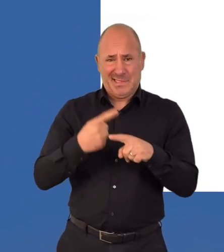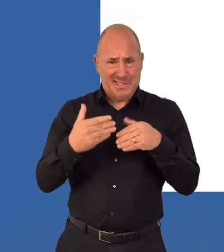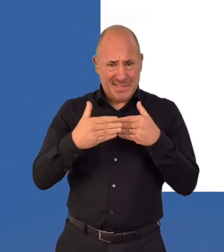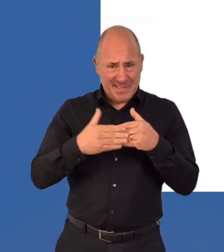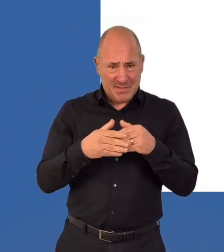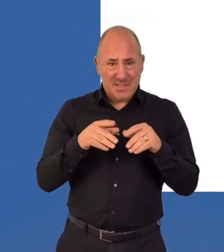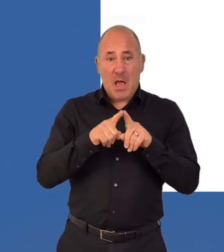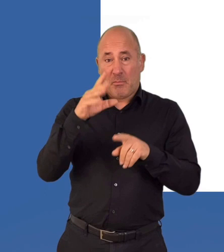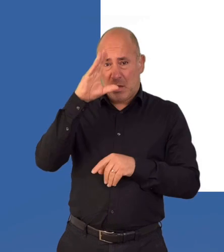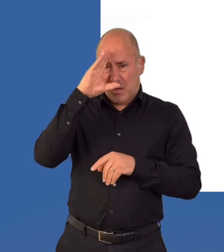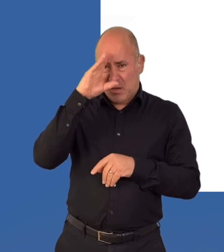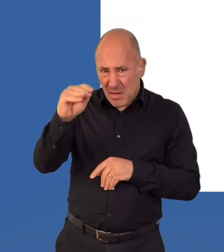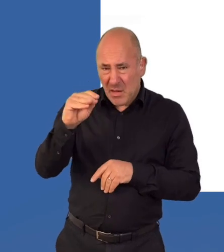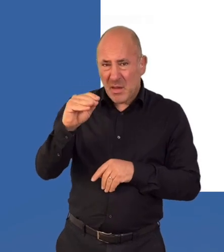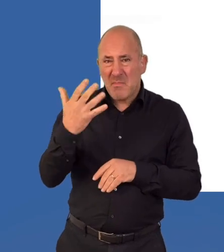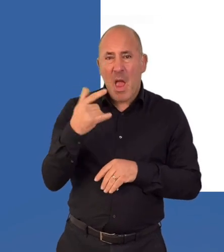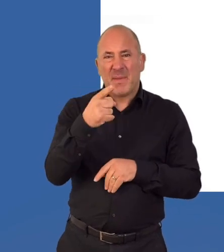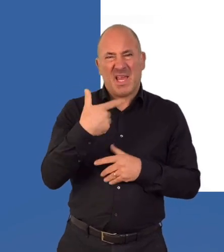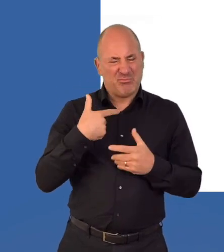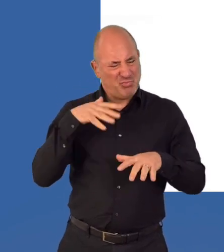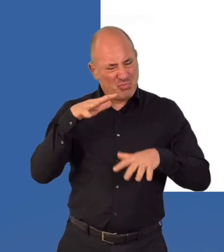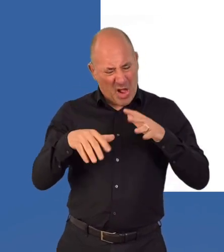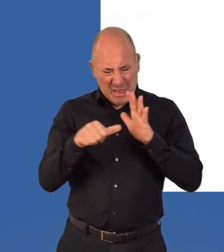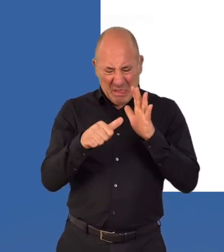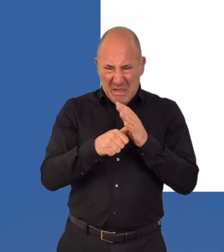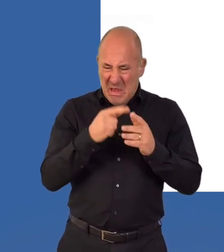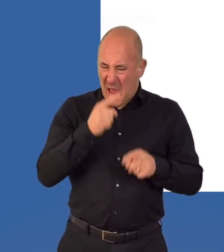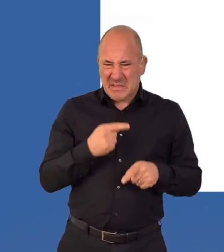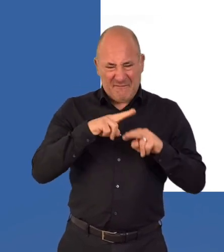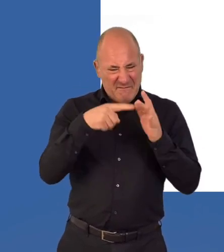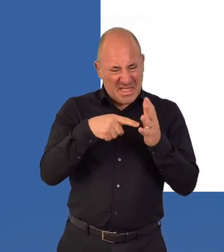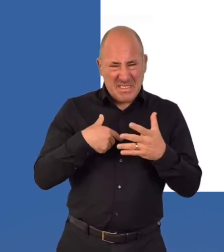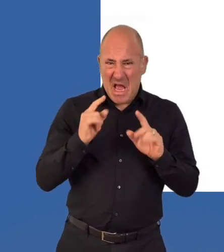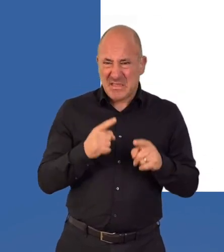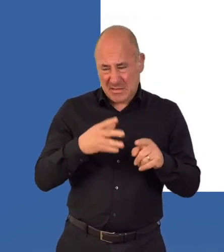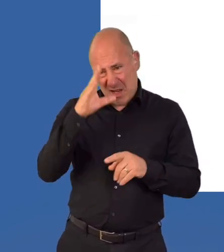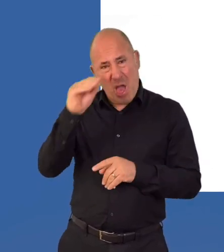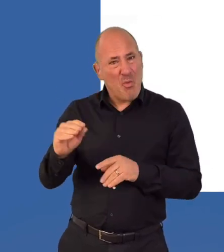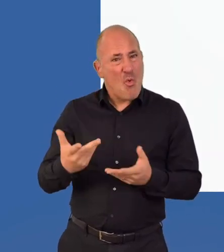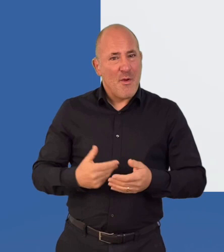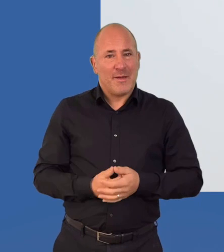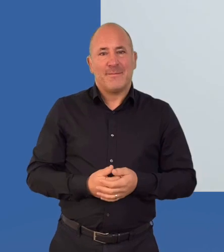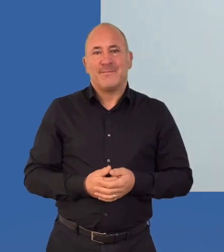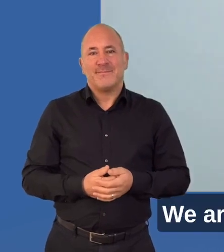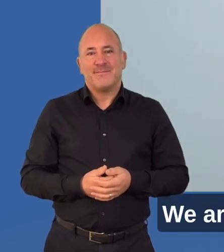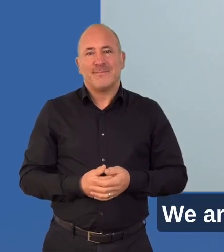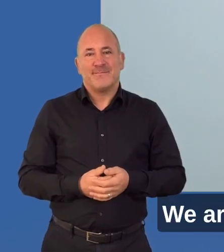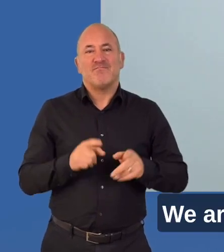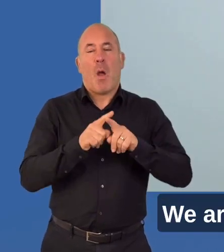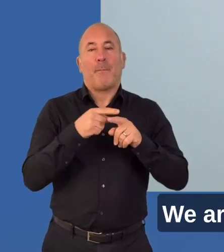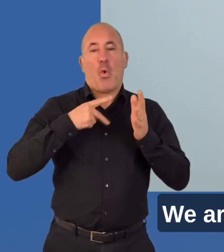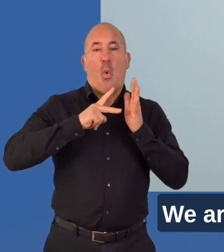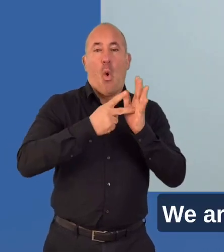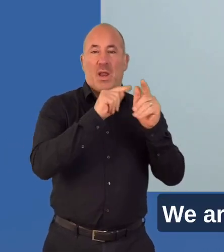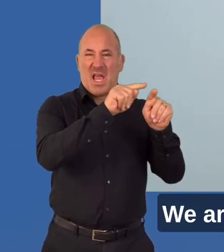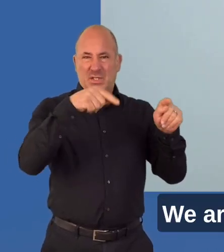as they can, and also tell the practice if they are struggling in any way to complete the test. We are also